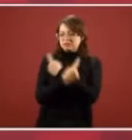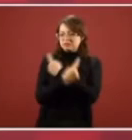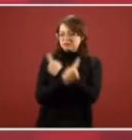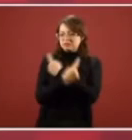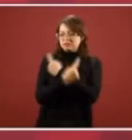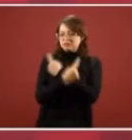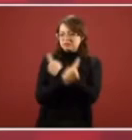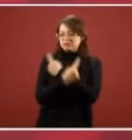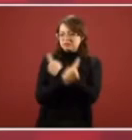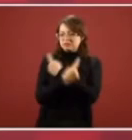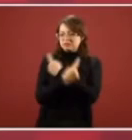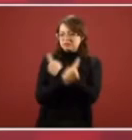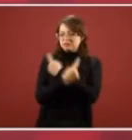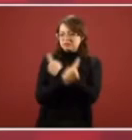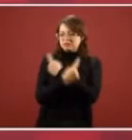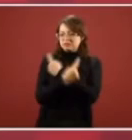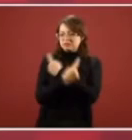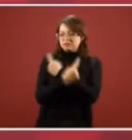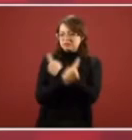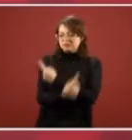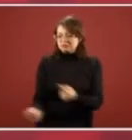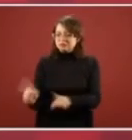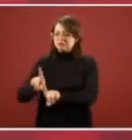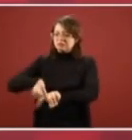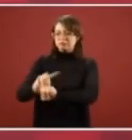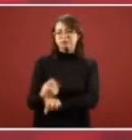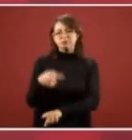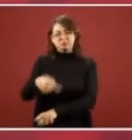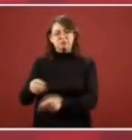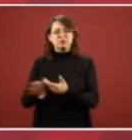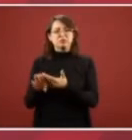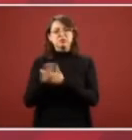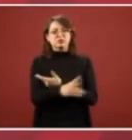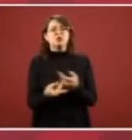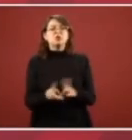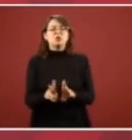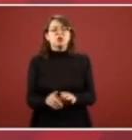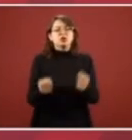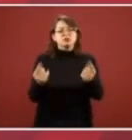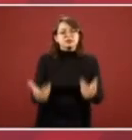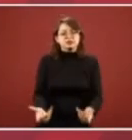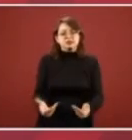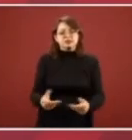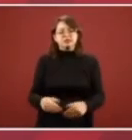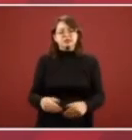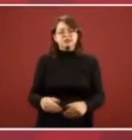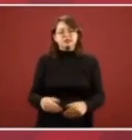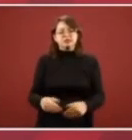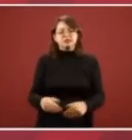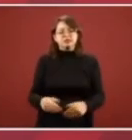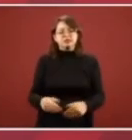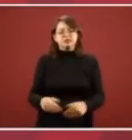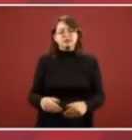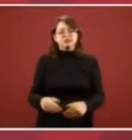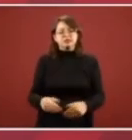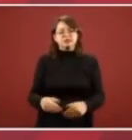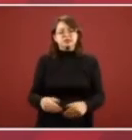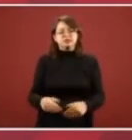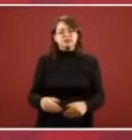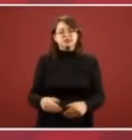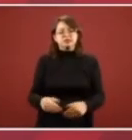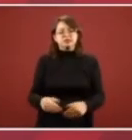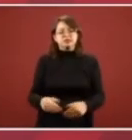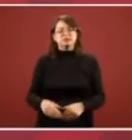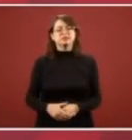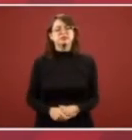violated by these religious people? Pues actuando de conformidad con la ley. But acting in